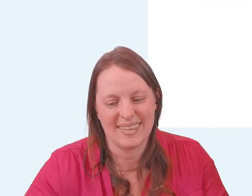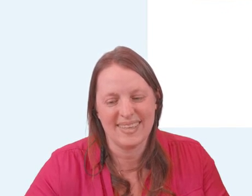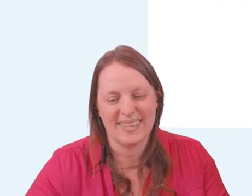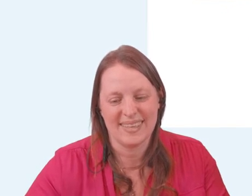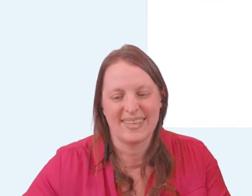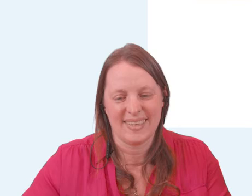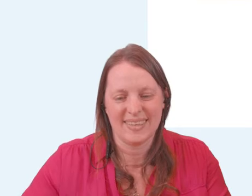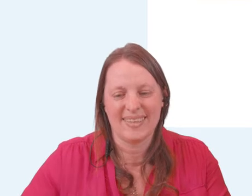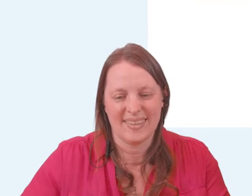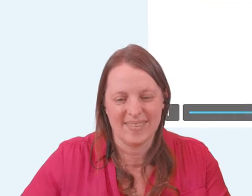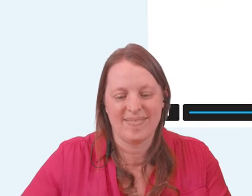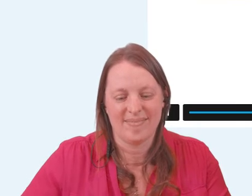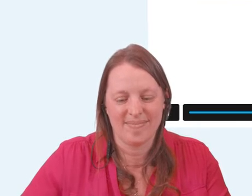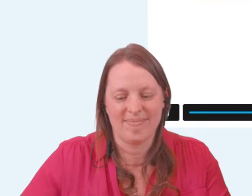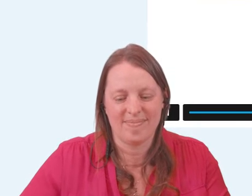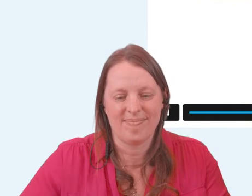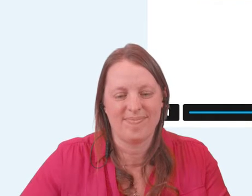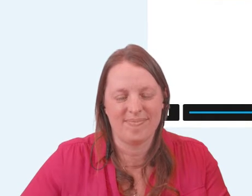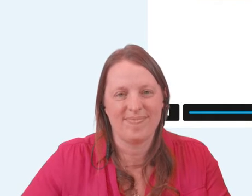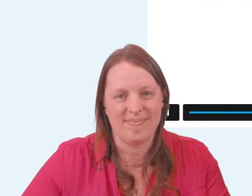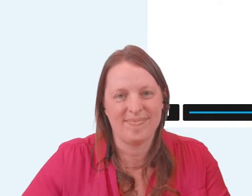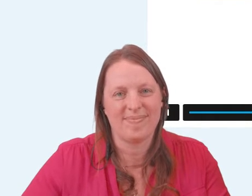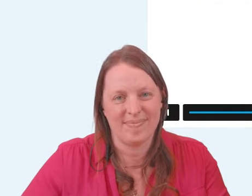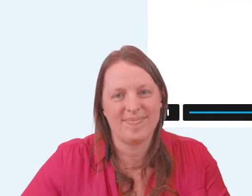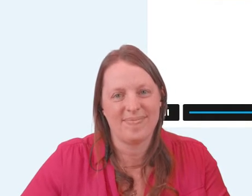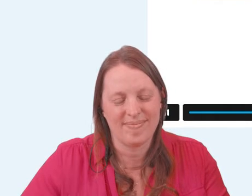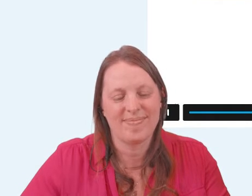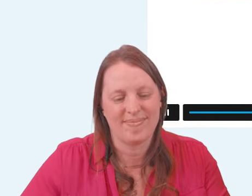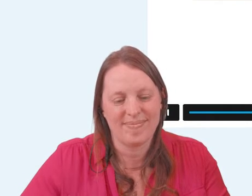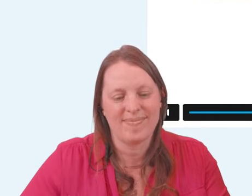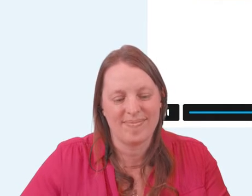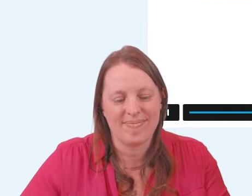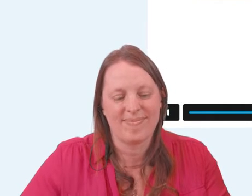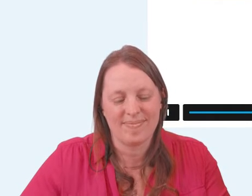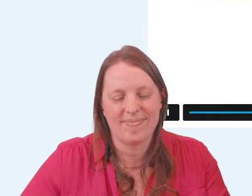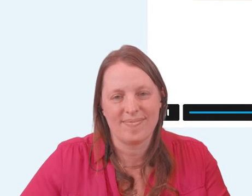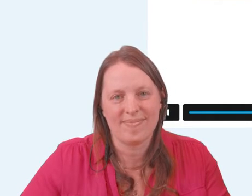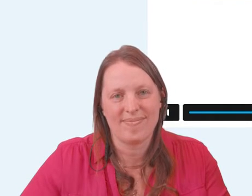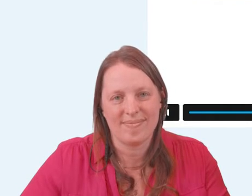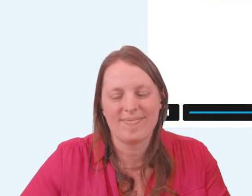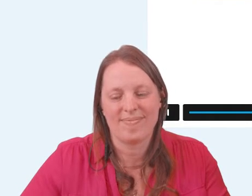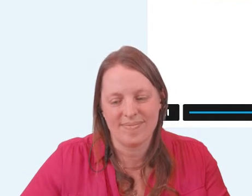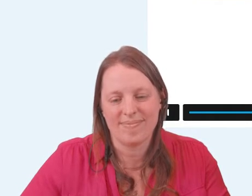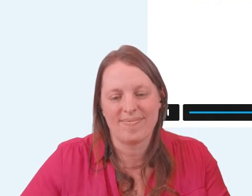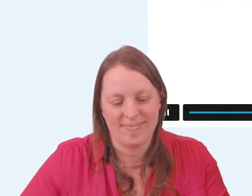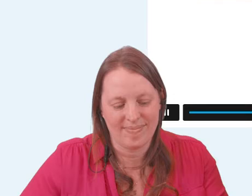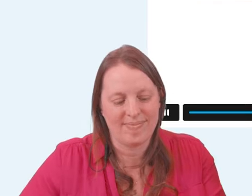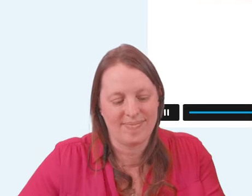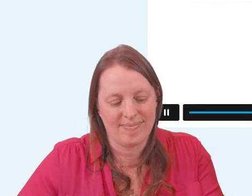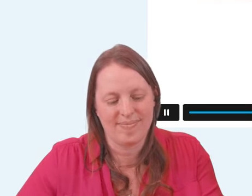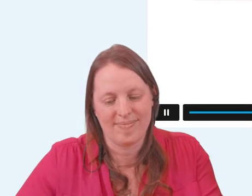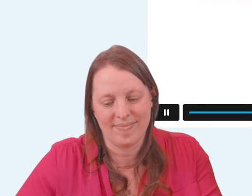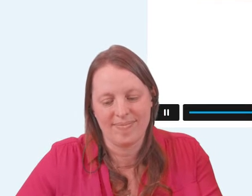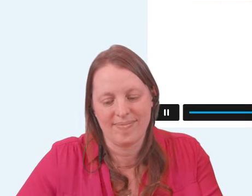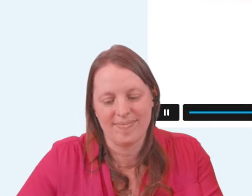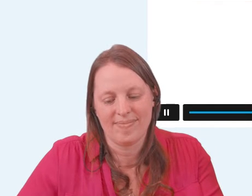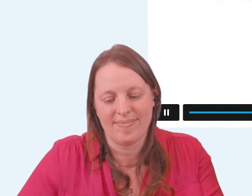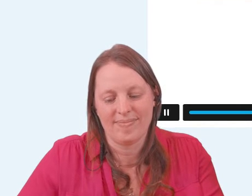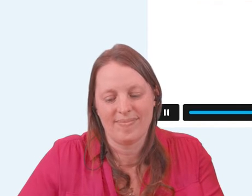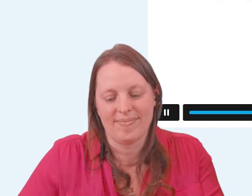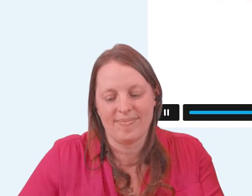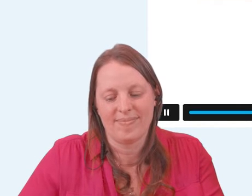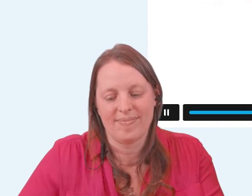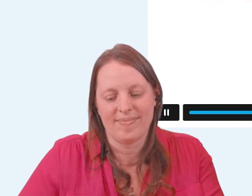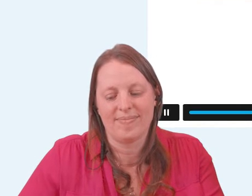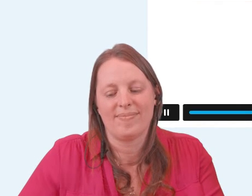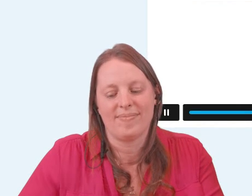well. Okay, I use so much this maneuver in some kinds of patients. Okay, with heavy problems,